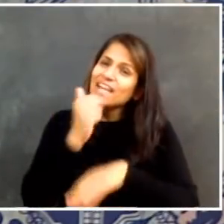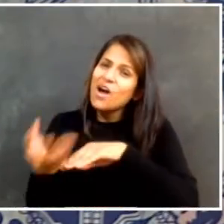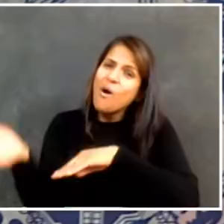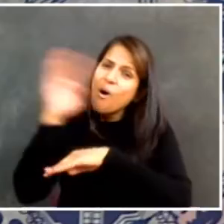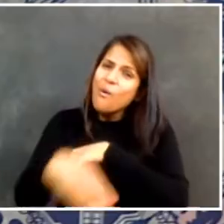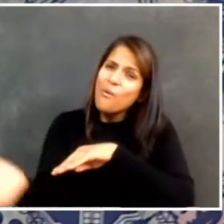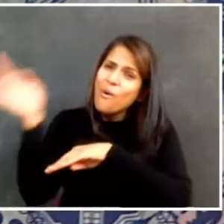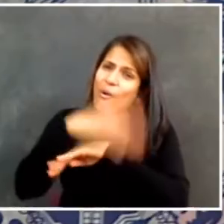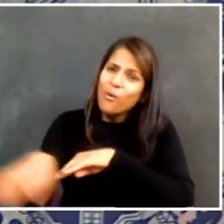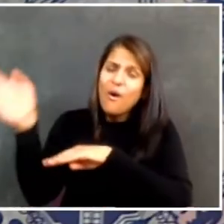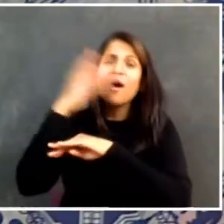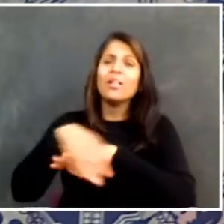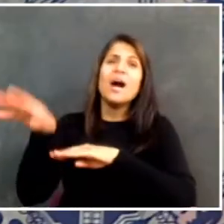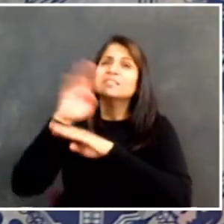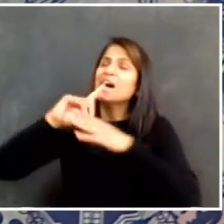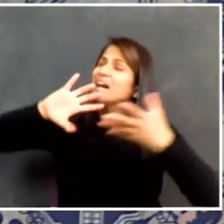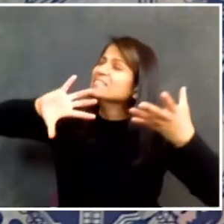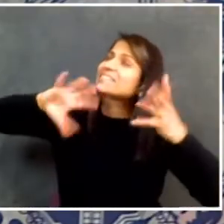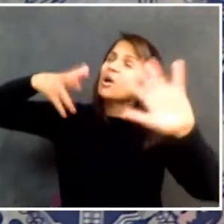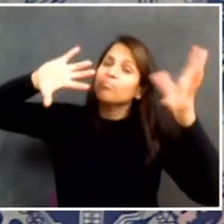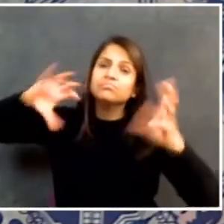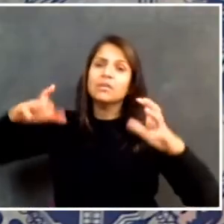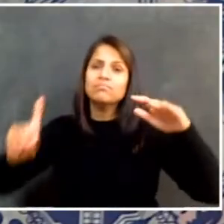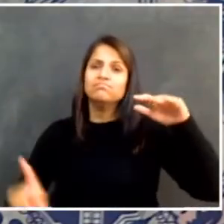as appreciation for this whole team.